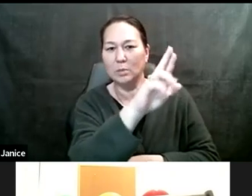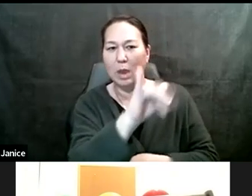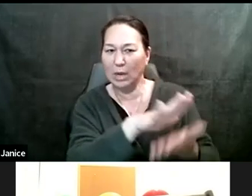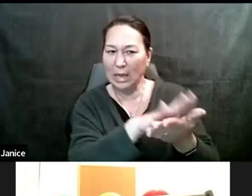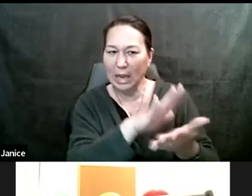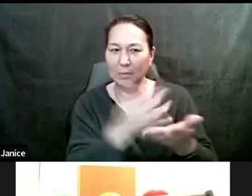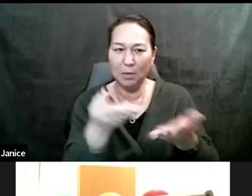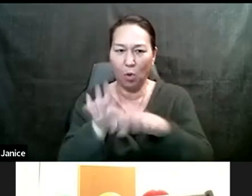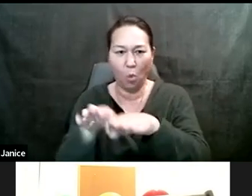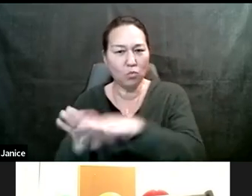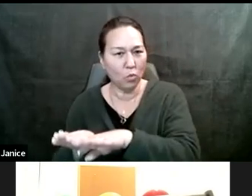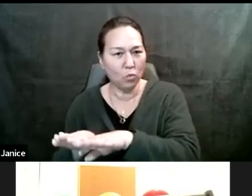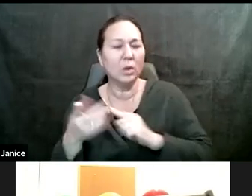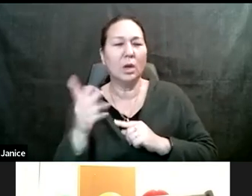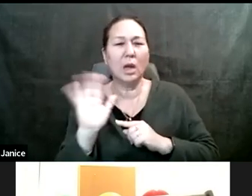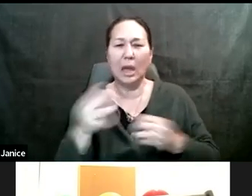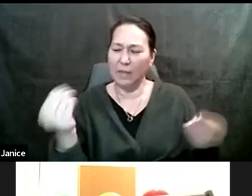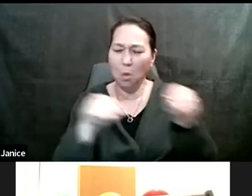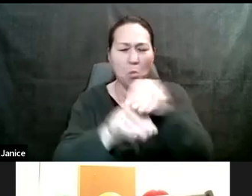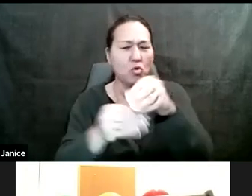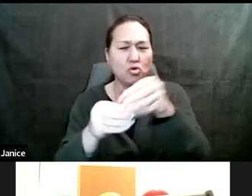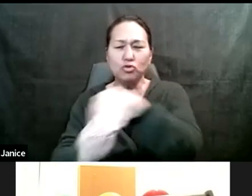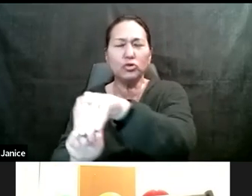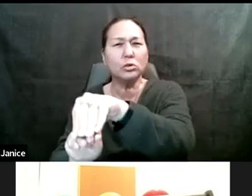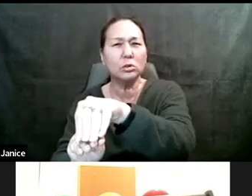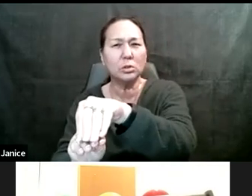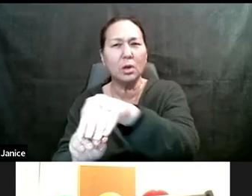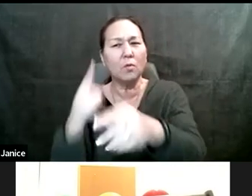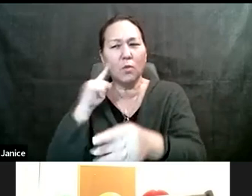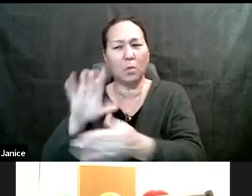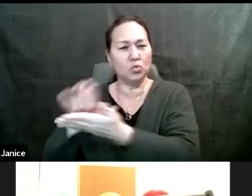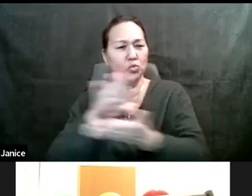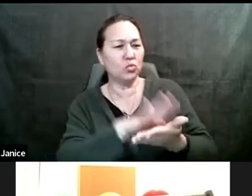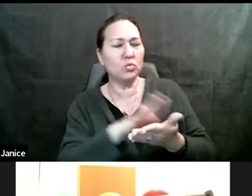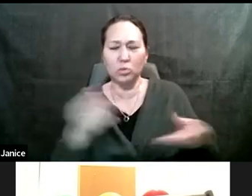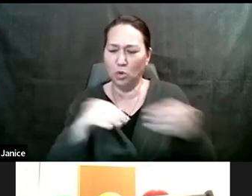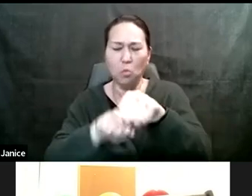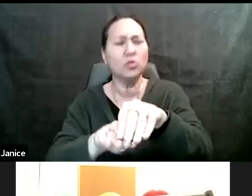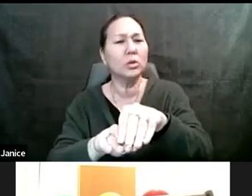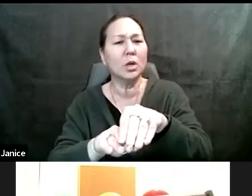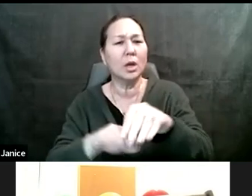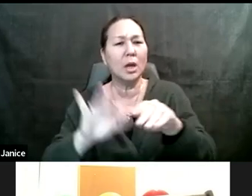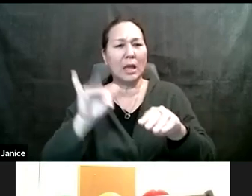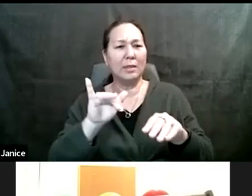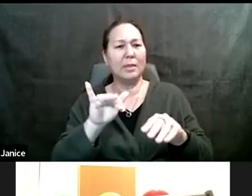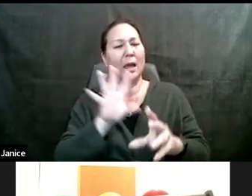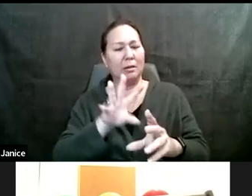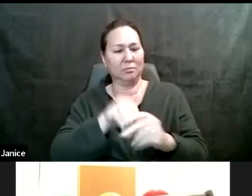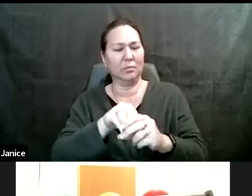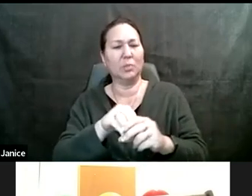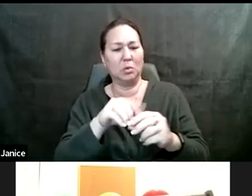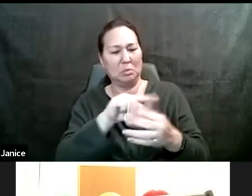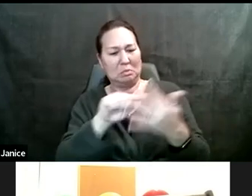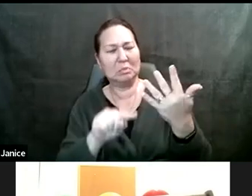proposed mergers another form of school closures have included the McCormick and bcla the Sean Taylor and summer and